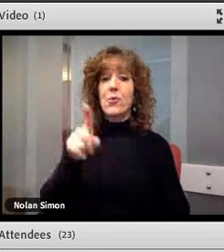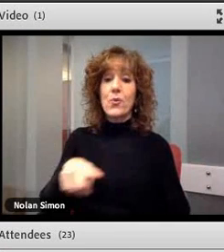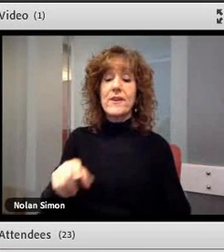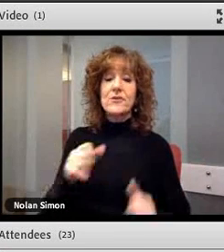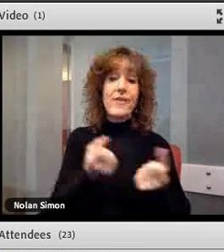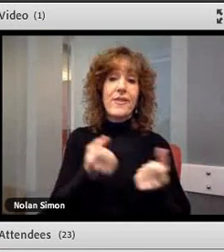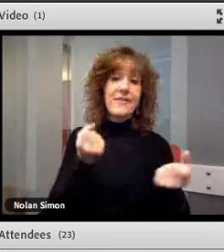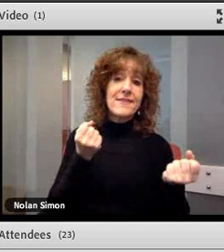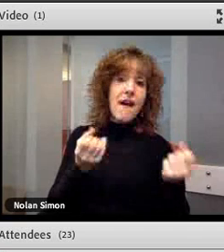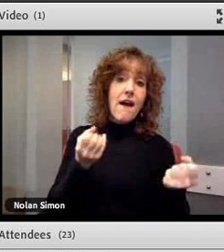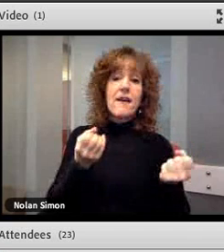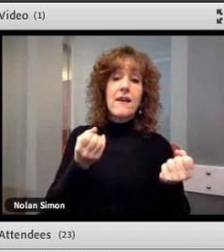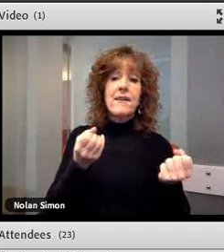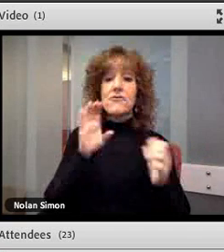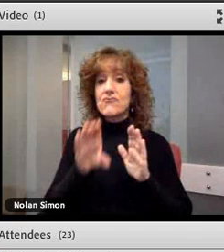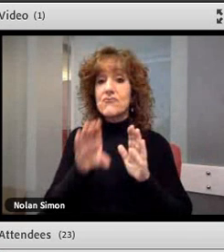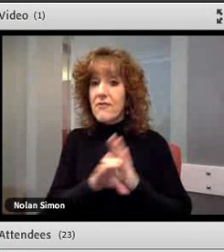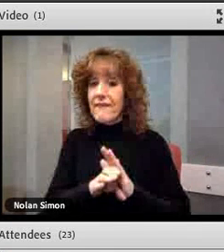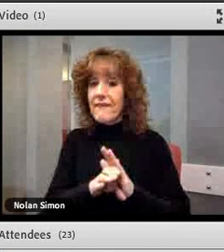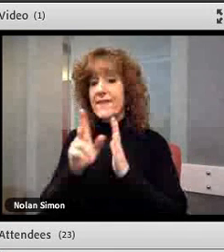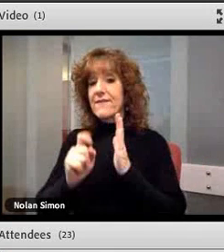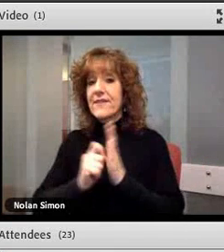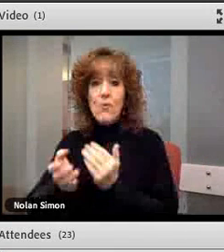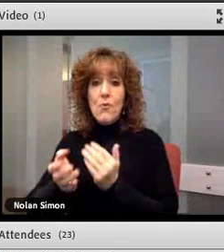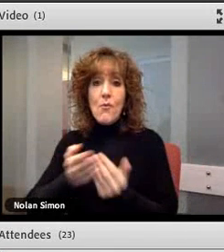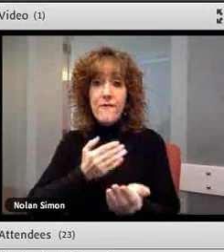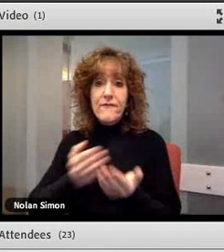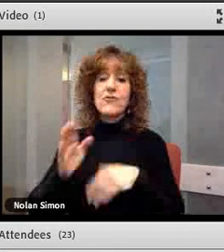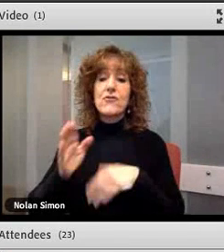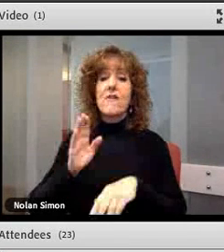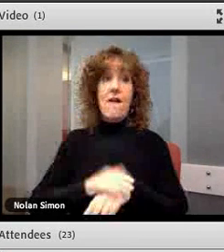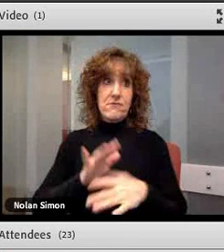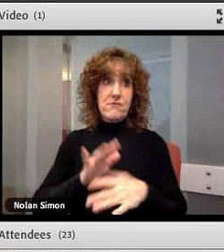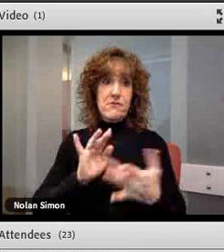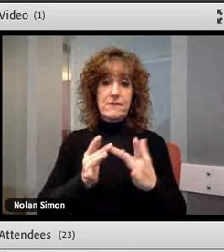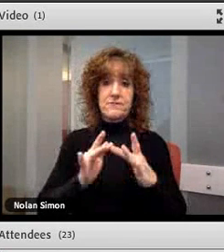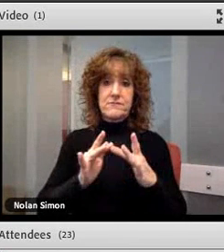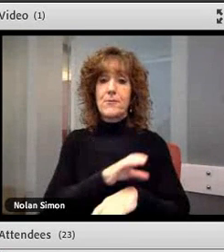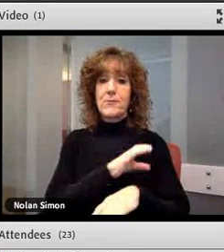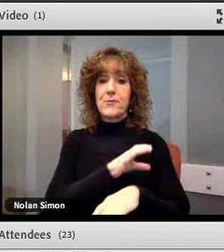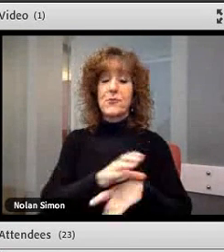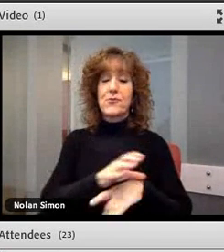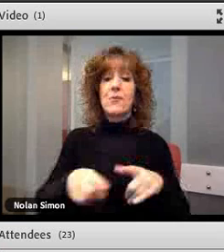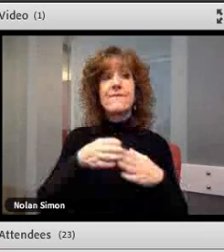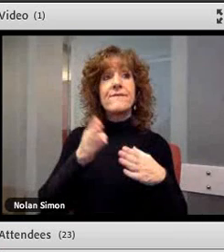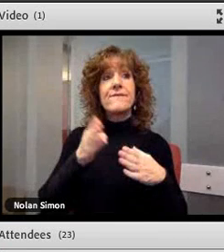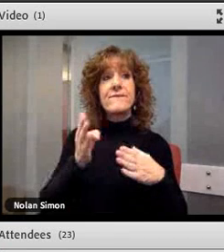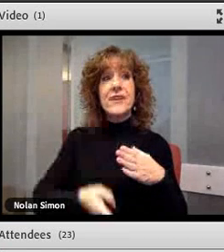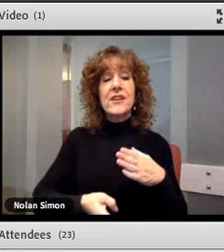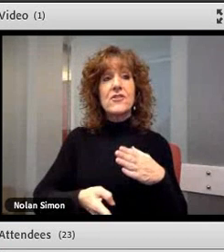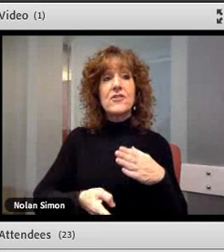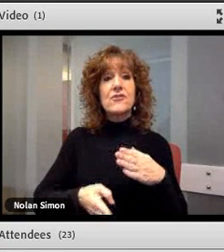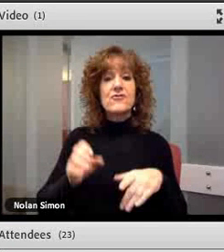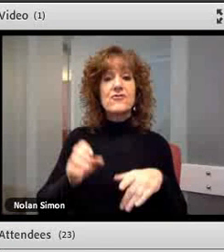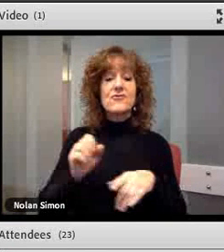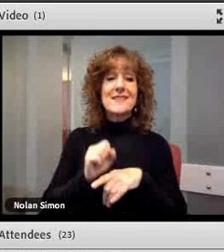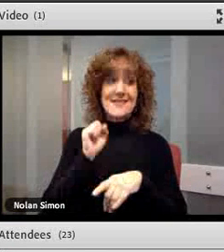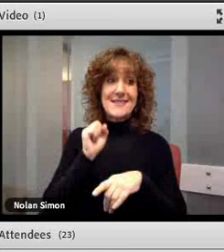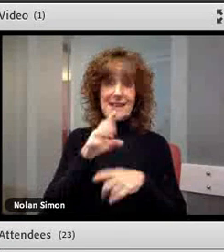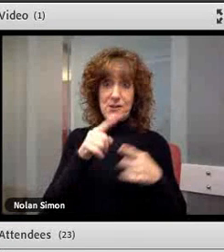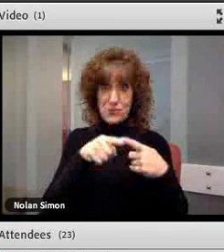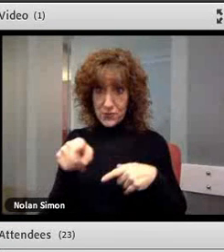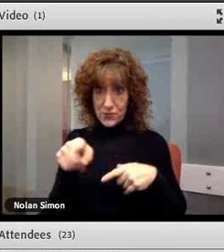signs, whether graphics or video that we put in, online. When they're completed, it gets sent back